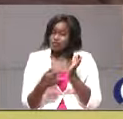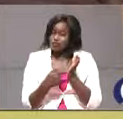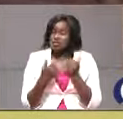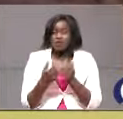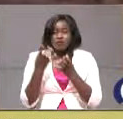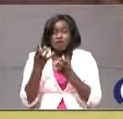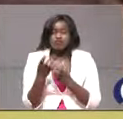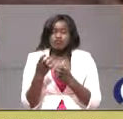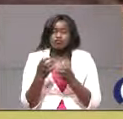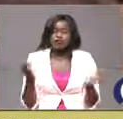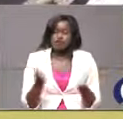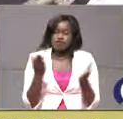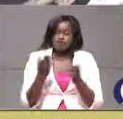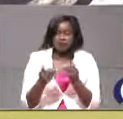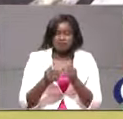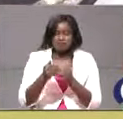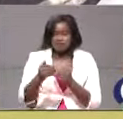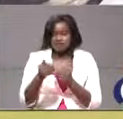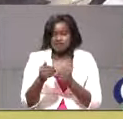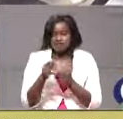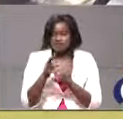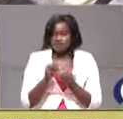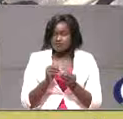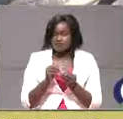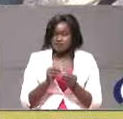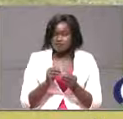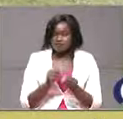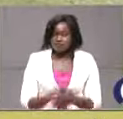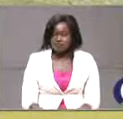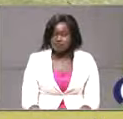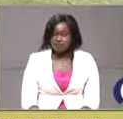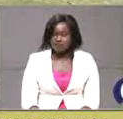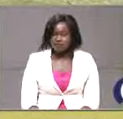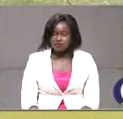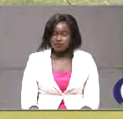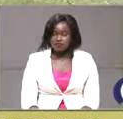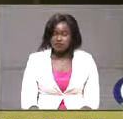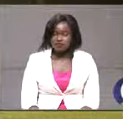expected to improve. Abdul Nasir Lubwama for UBC News.